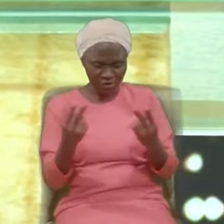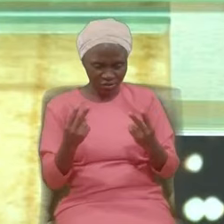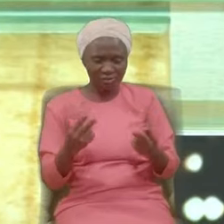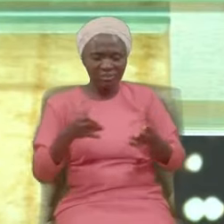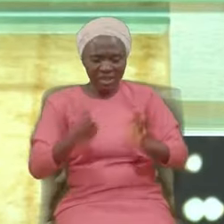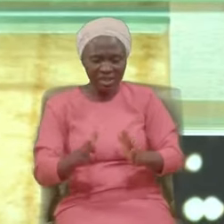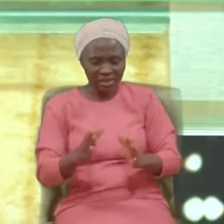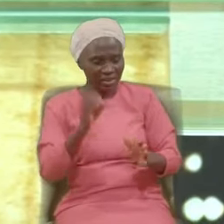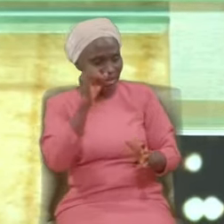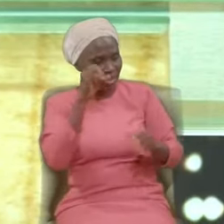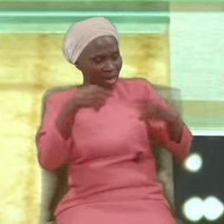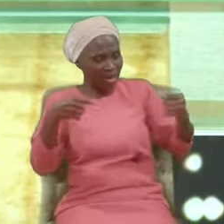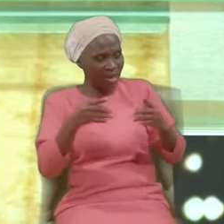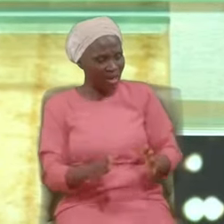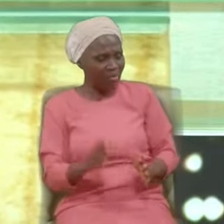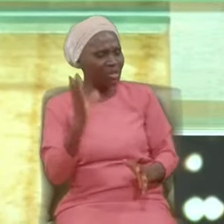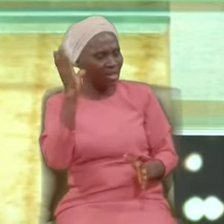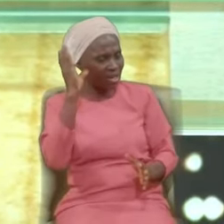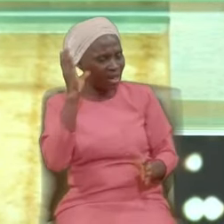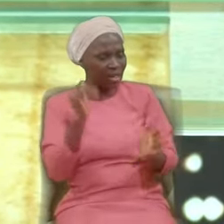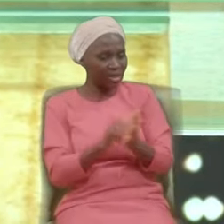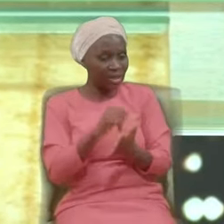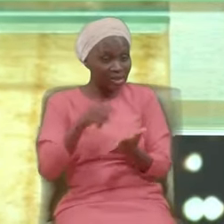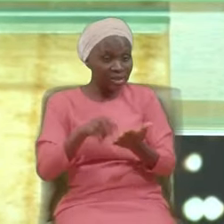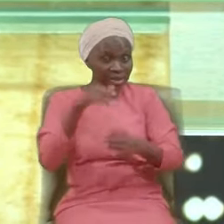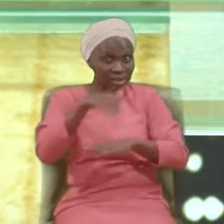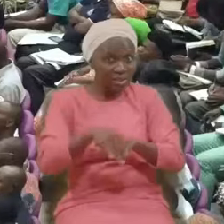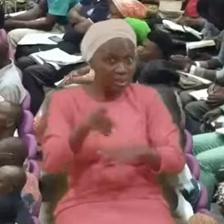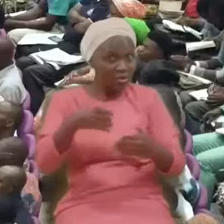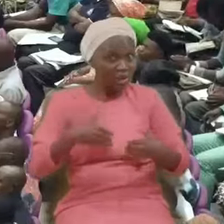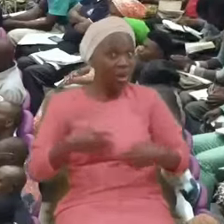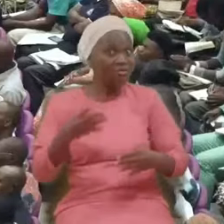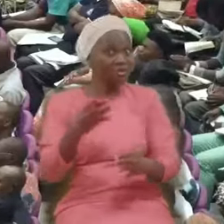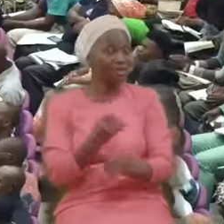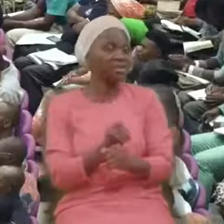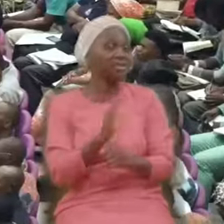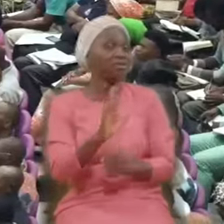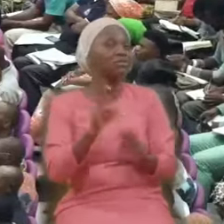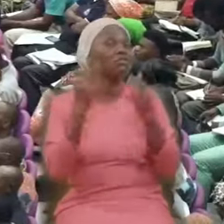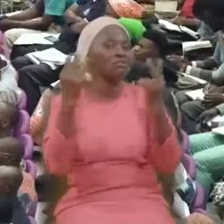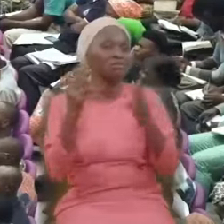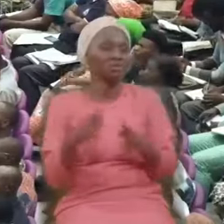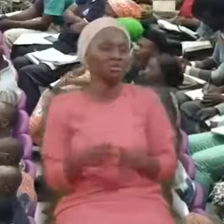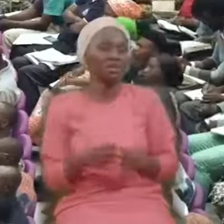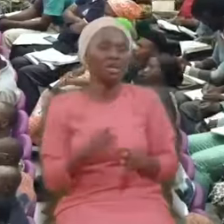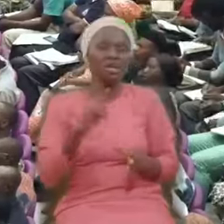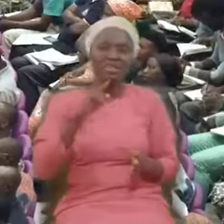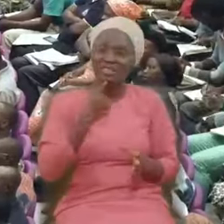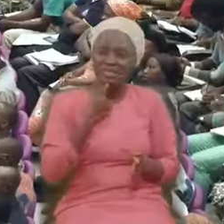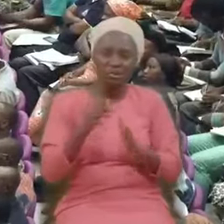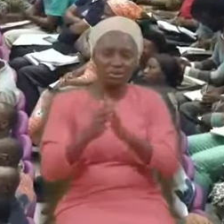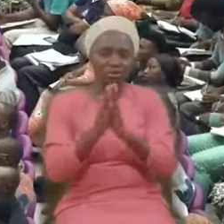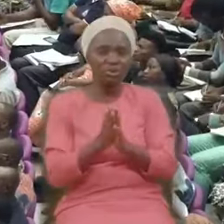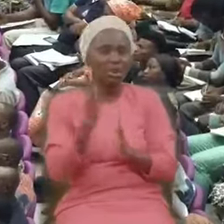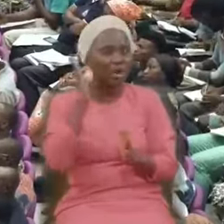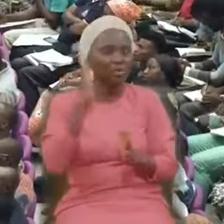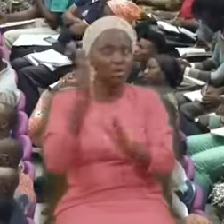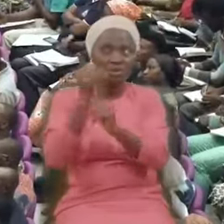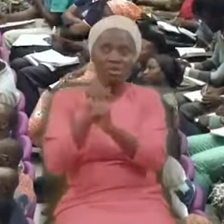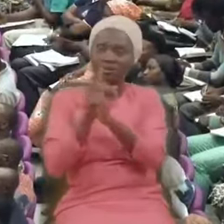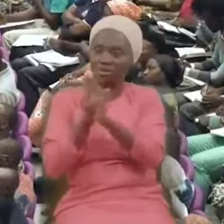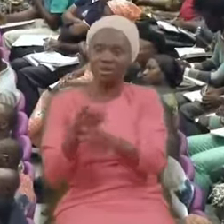victory. Fervent prayer is going to be answered. Faith anchored